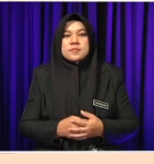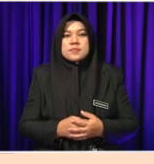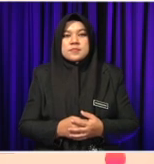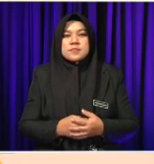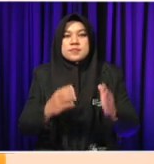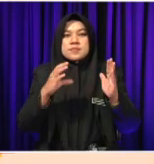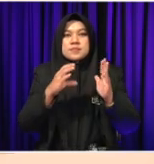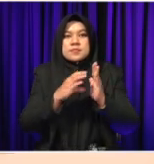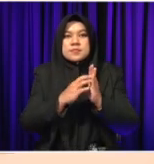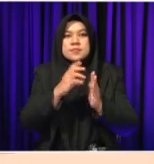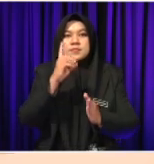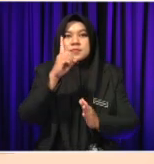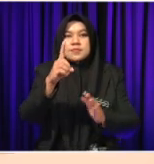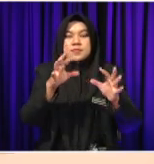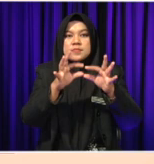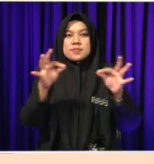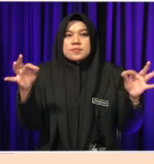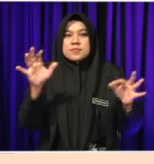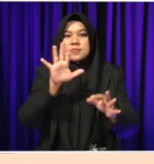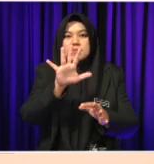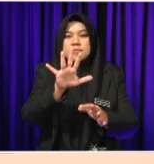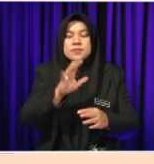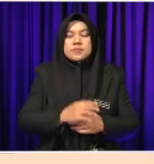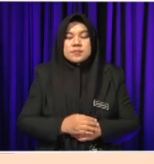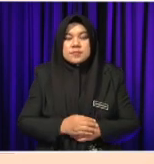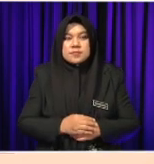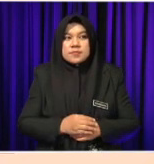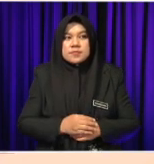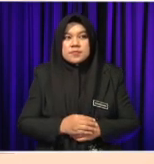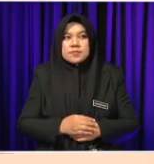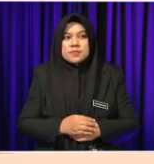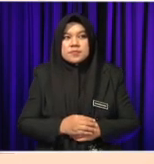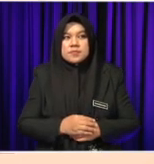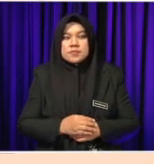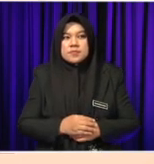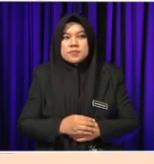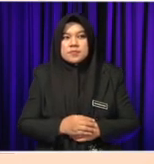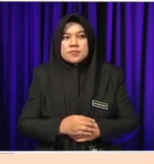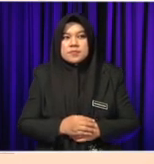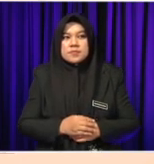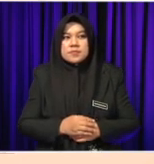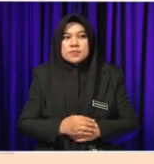From stanza 1, line 5. Stanza 1, line 5. Okay, what is it?